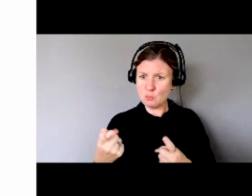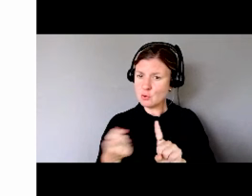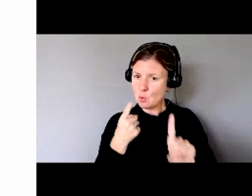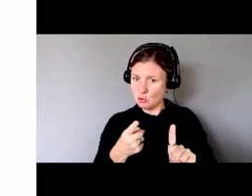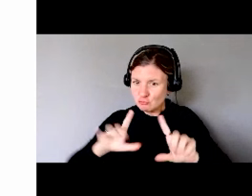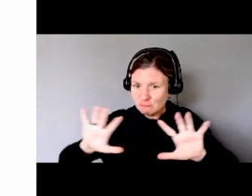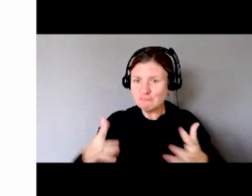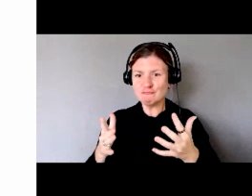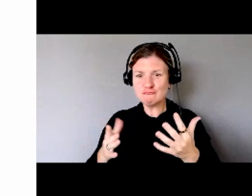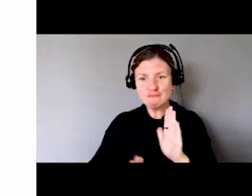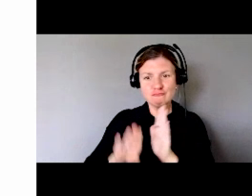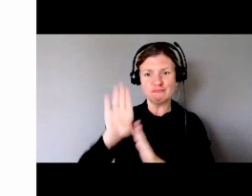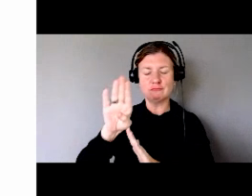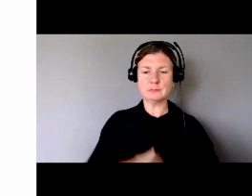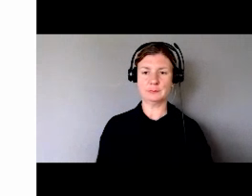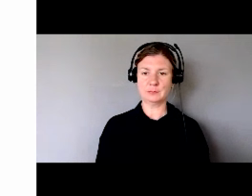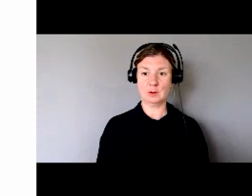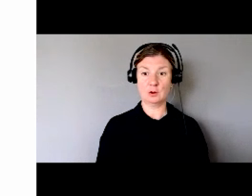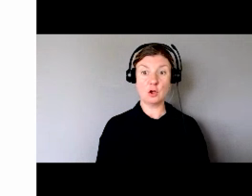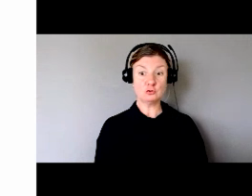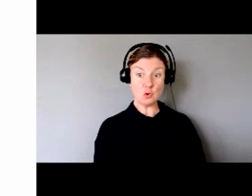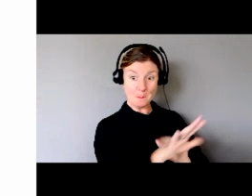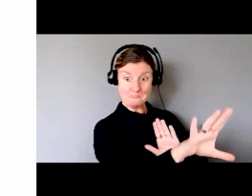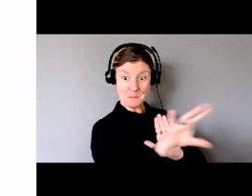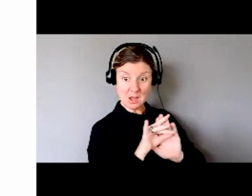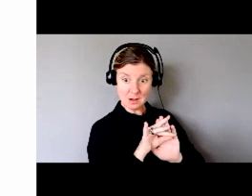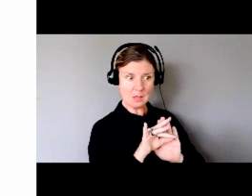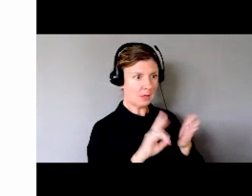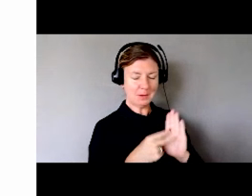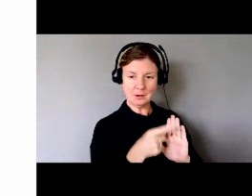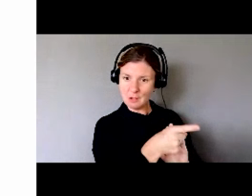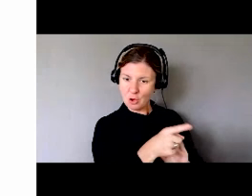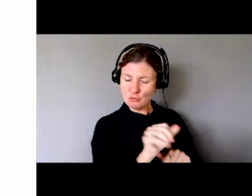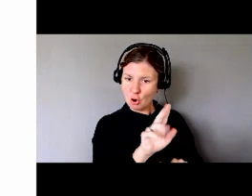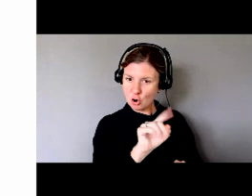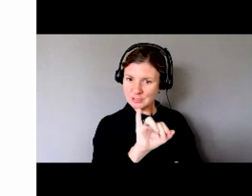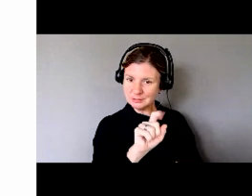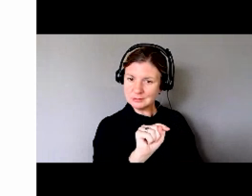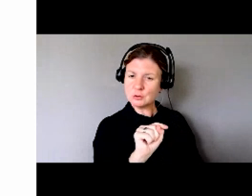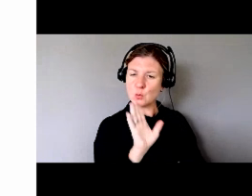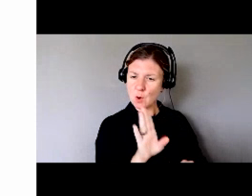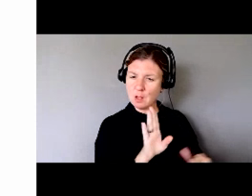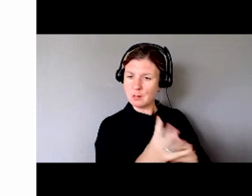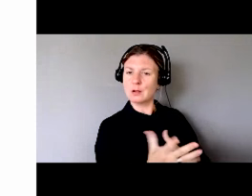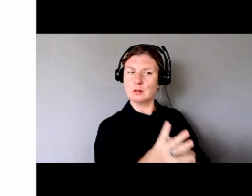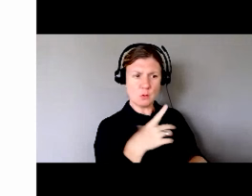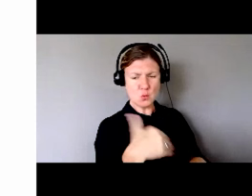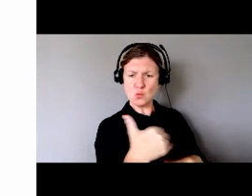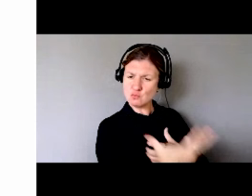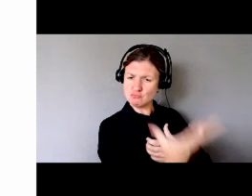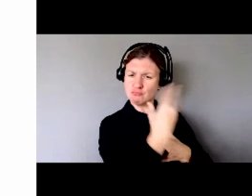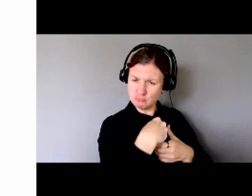This commission will see the selected artists lead meaningful, artist-led community engagement to come up